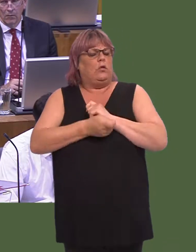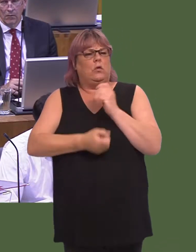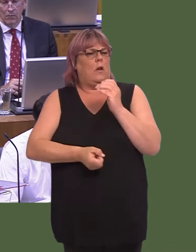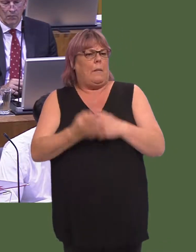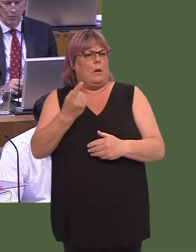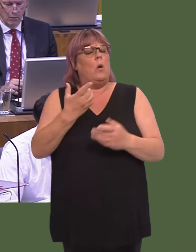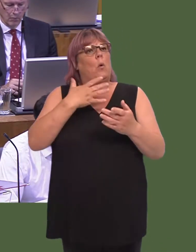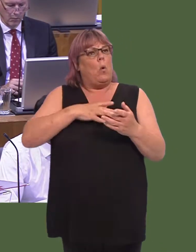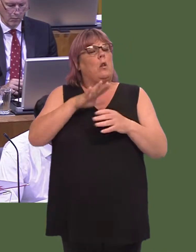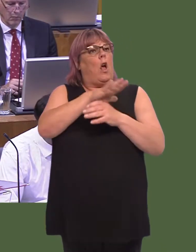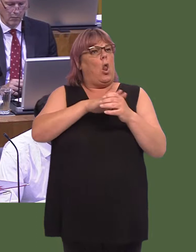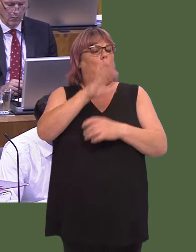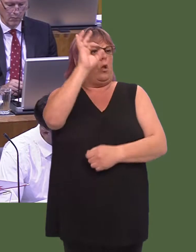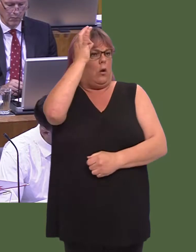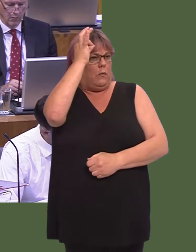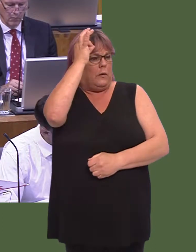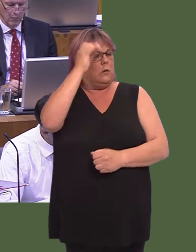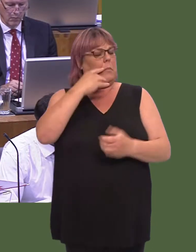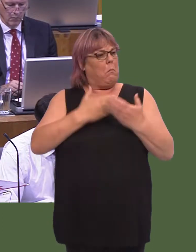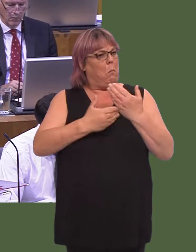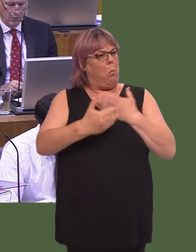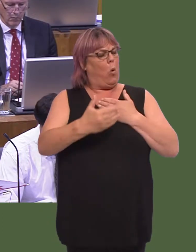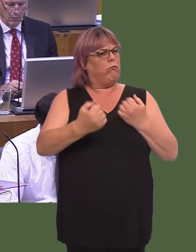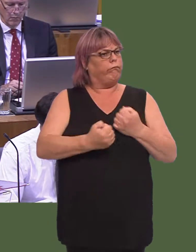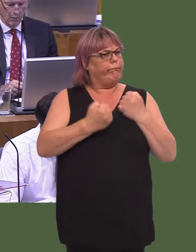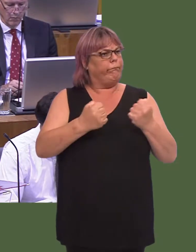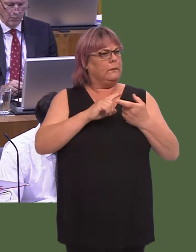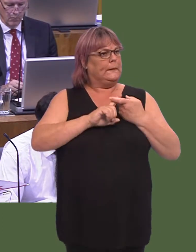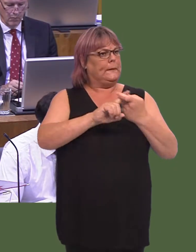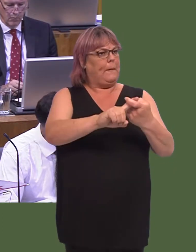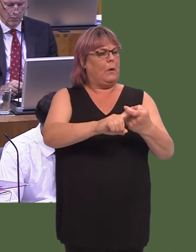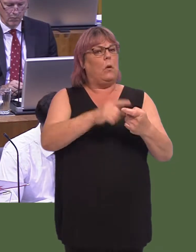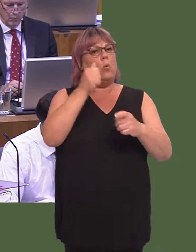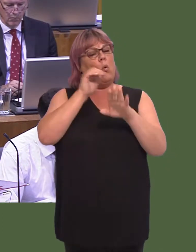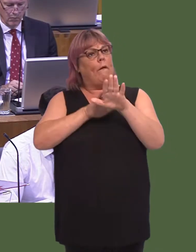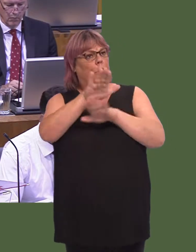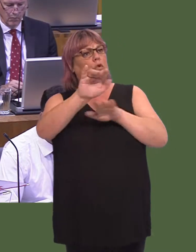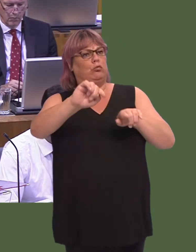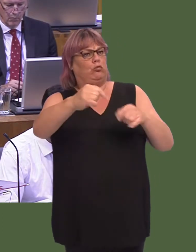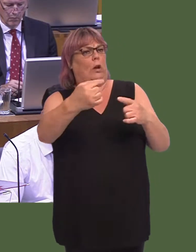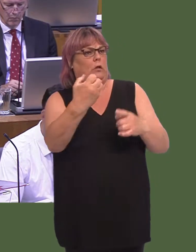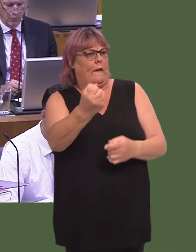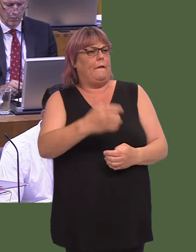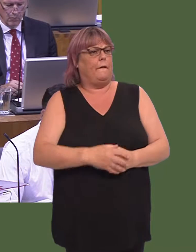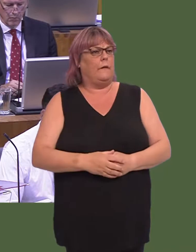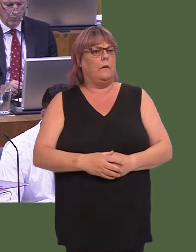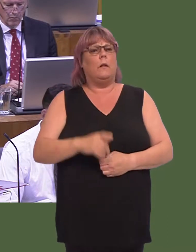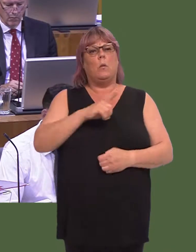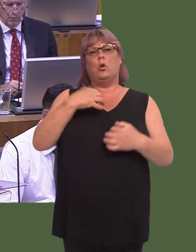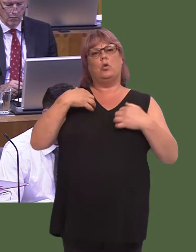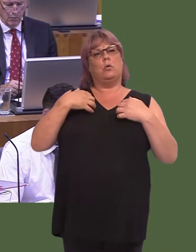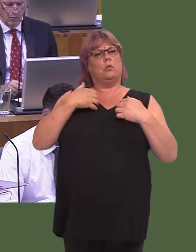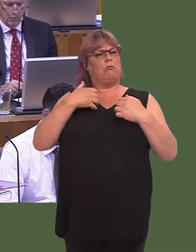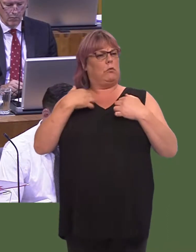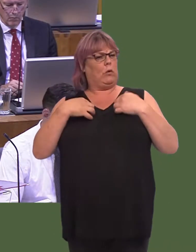that position. So we've worked to make sure that our local authorities have become more sustainable. There are still challenges to make sure that happens in the future. And that is where, of course,